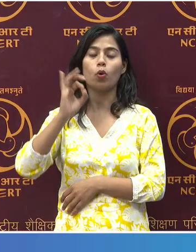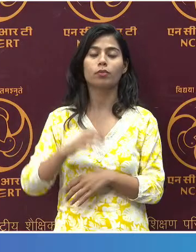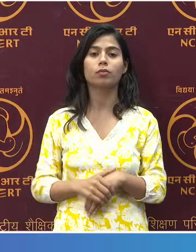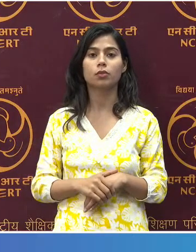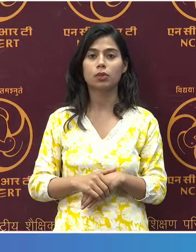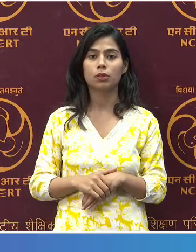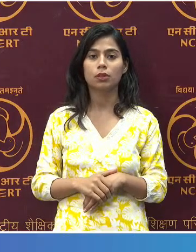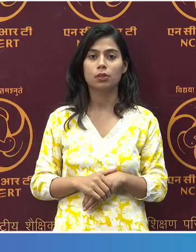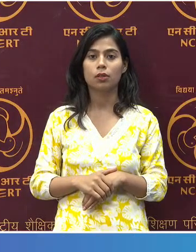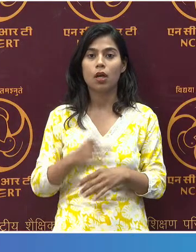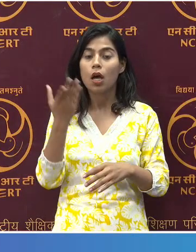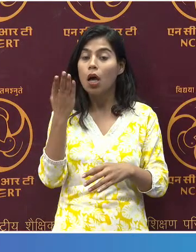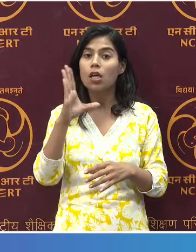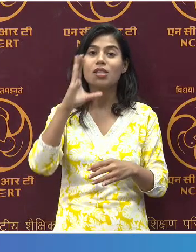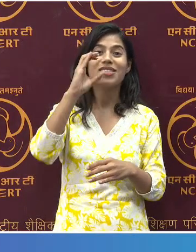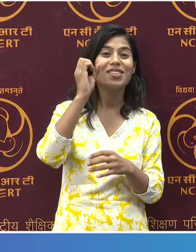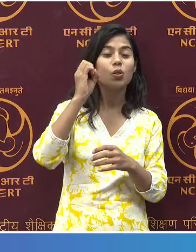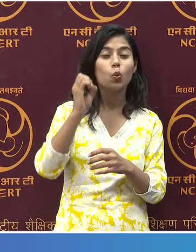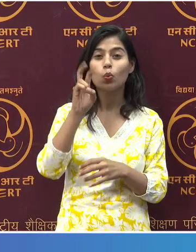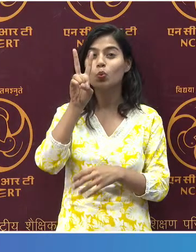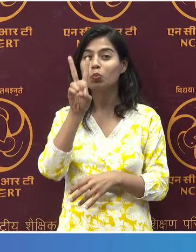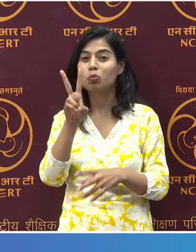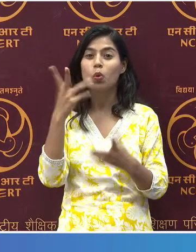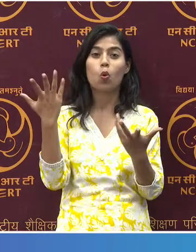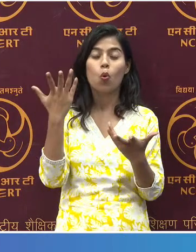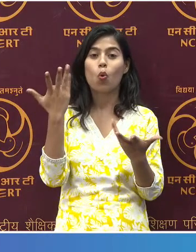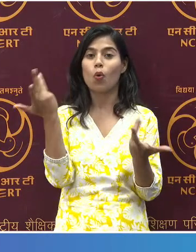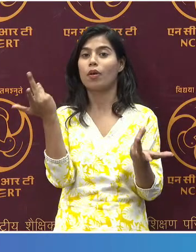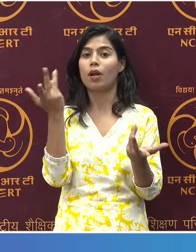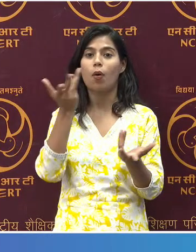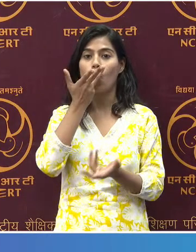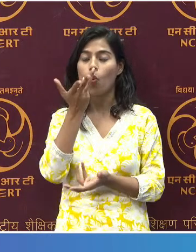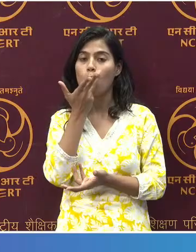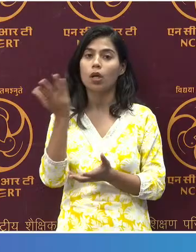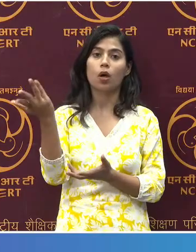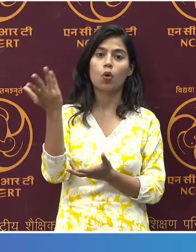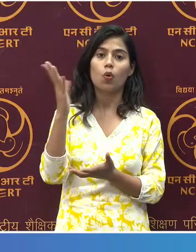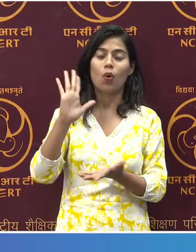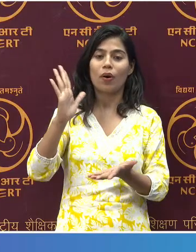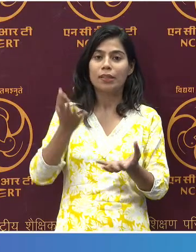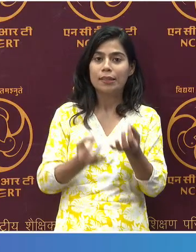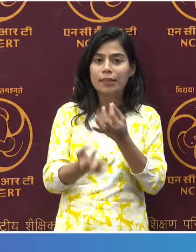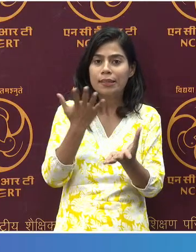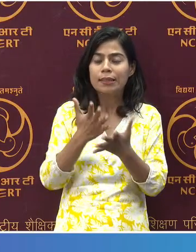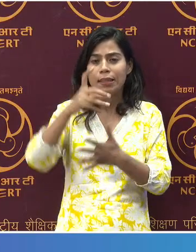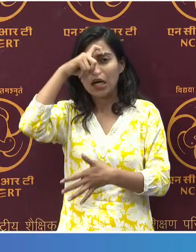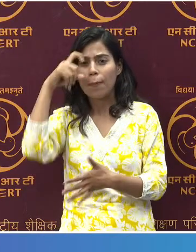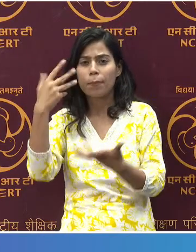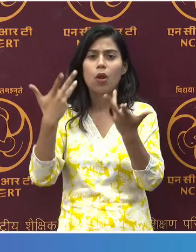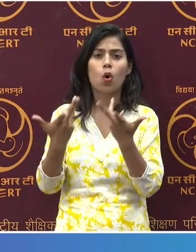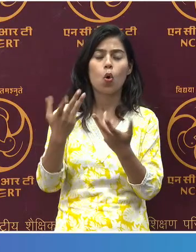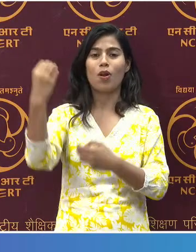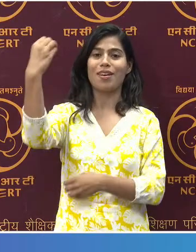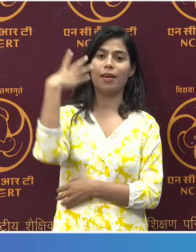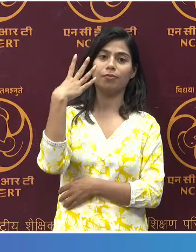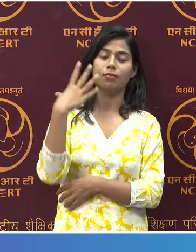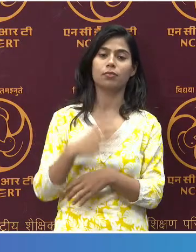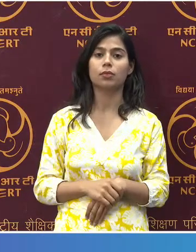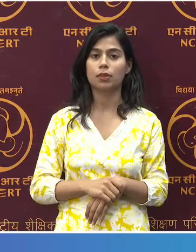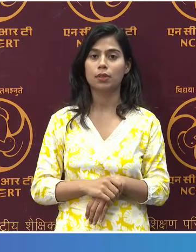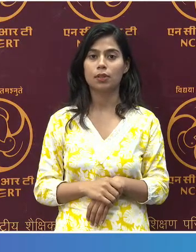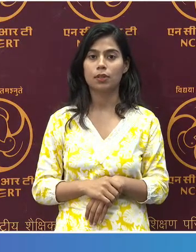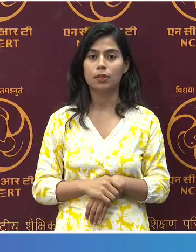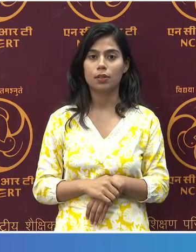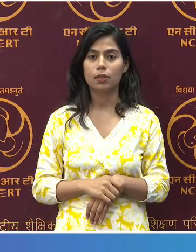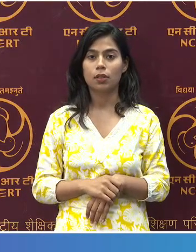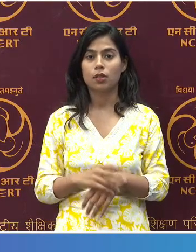carbon dioxide, water and heat and light. We can say that alcohol burns in air